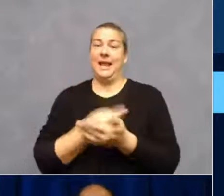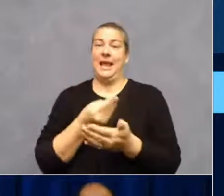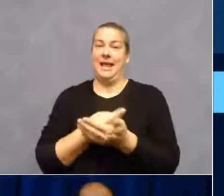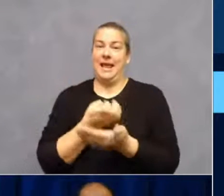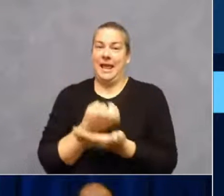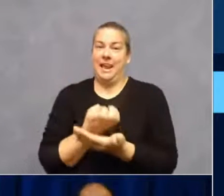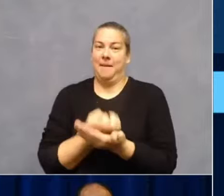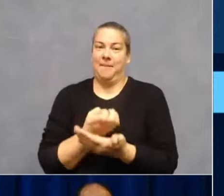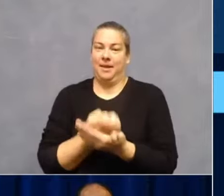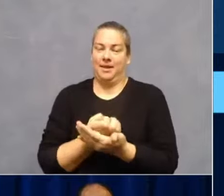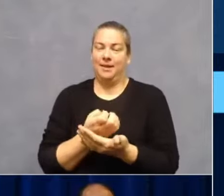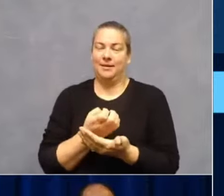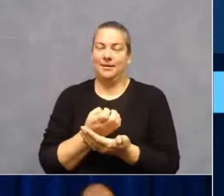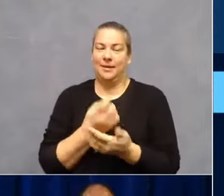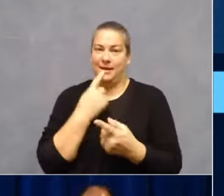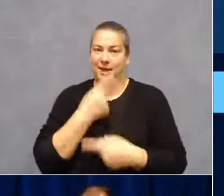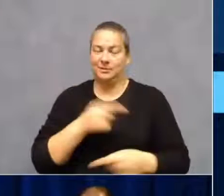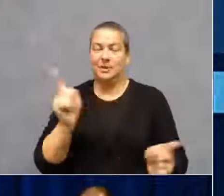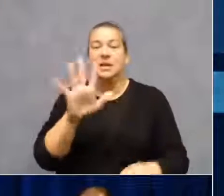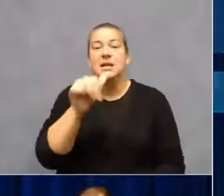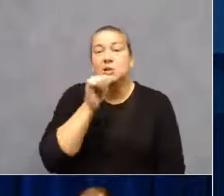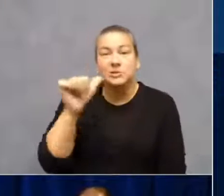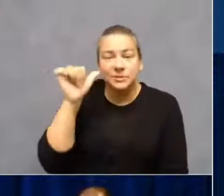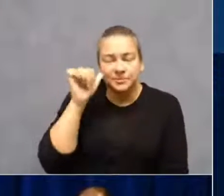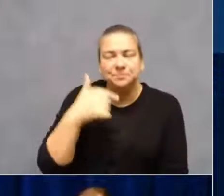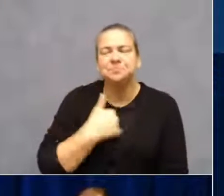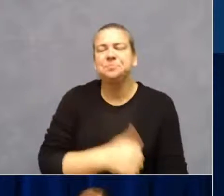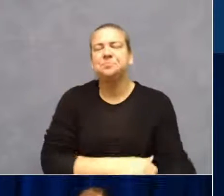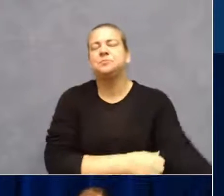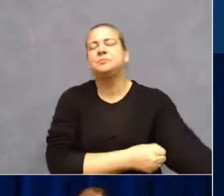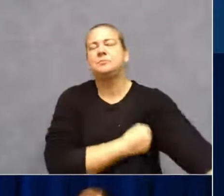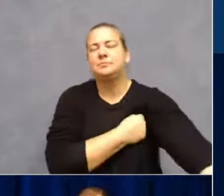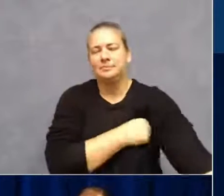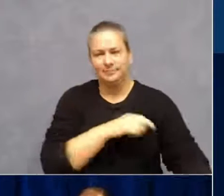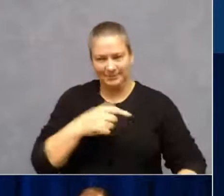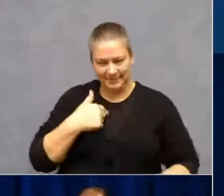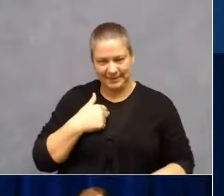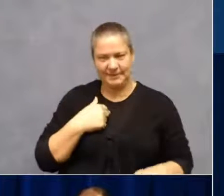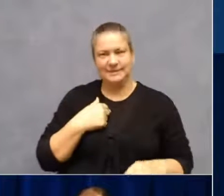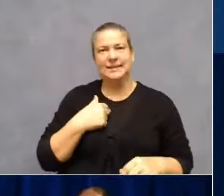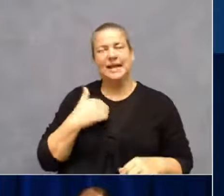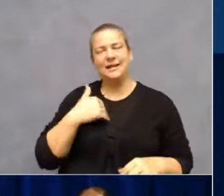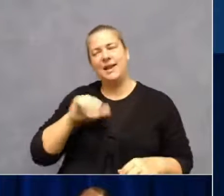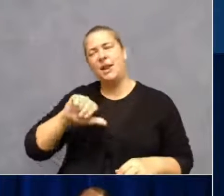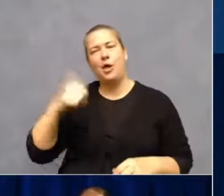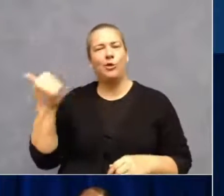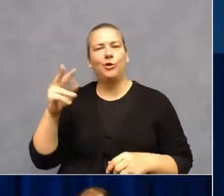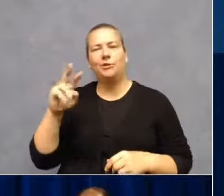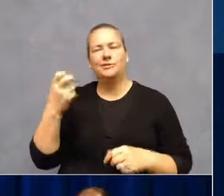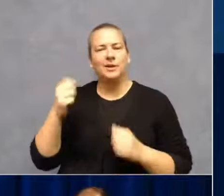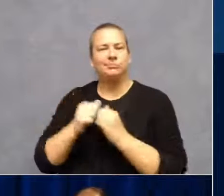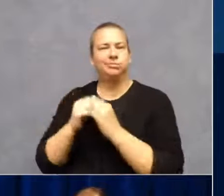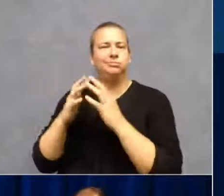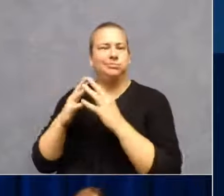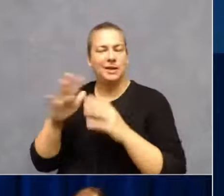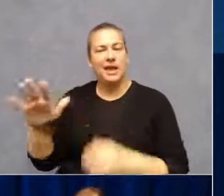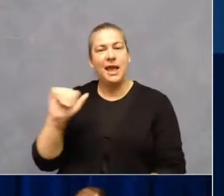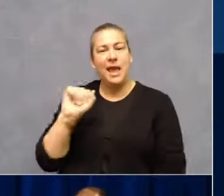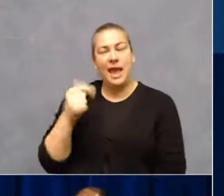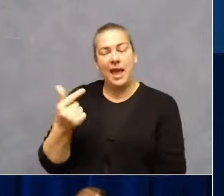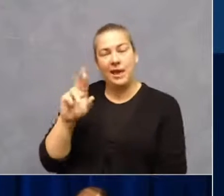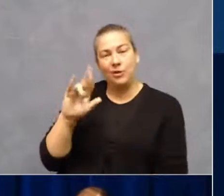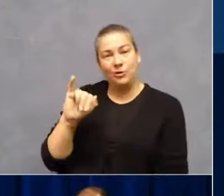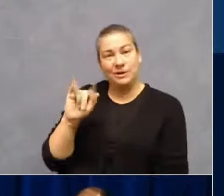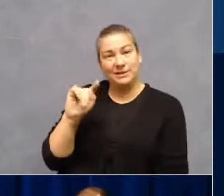Yesterday, I attended another groundbreaking. The agri-tech company AppHarvest